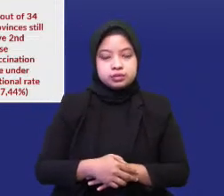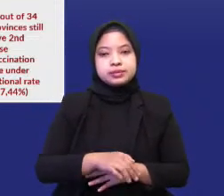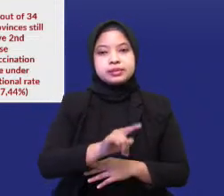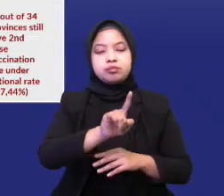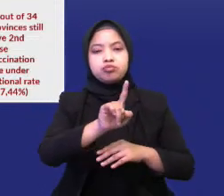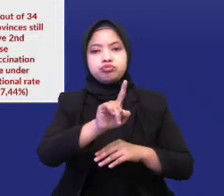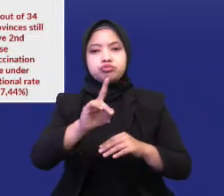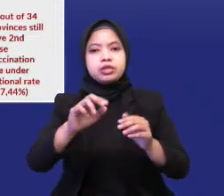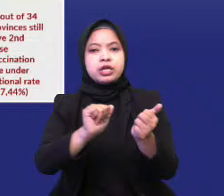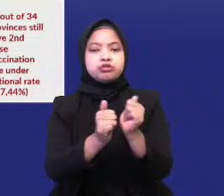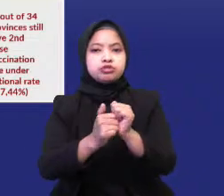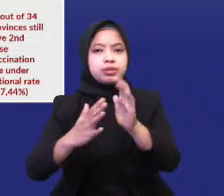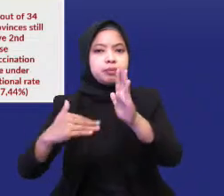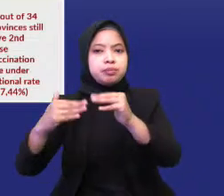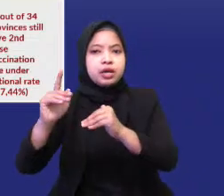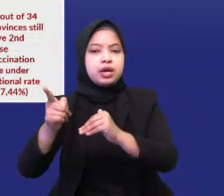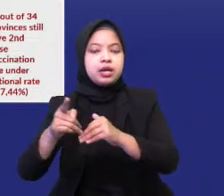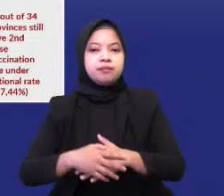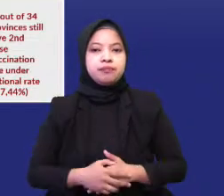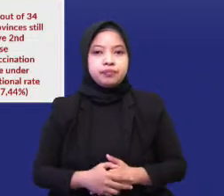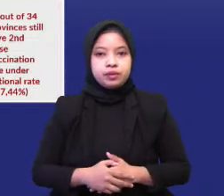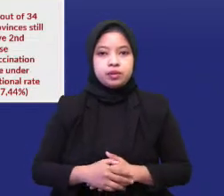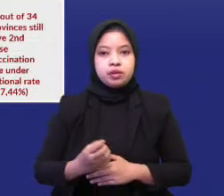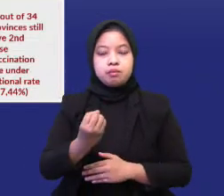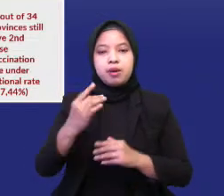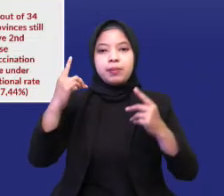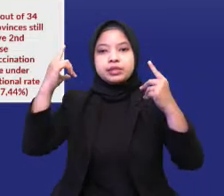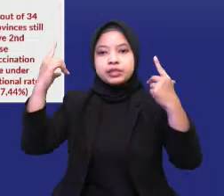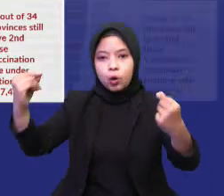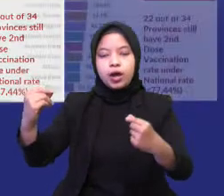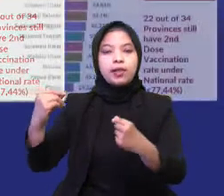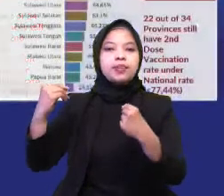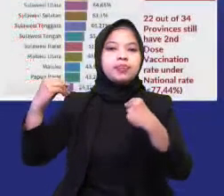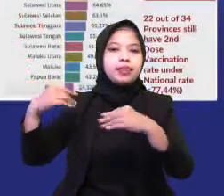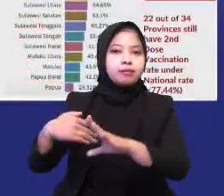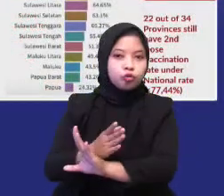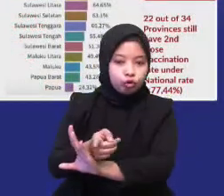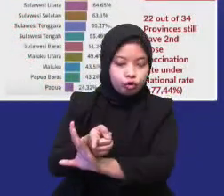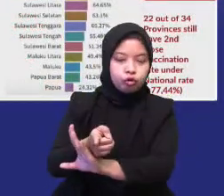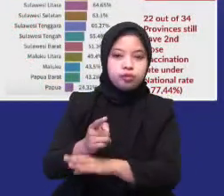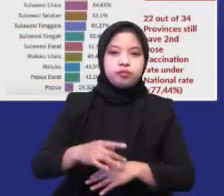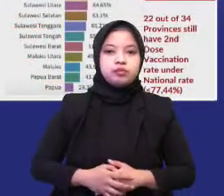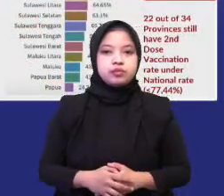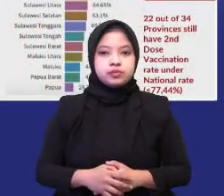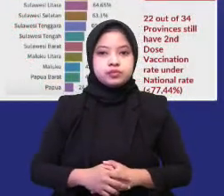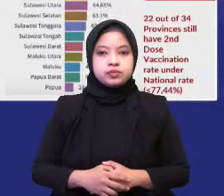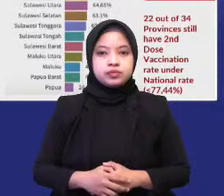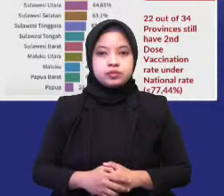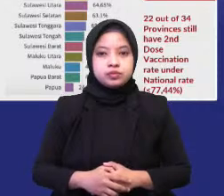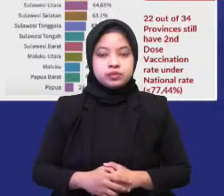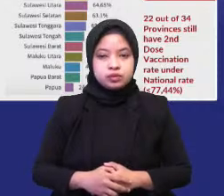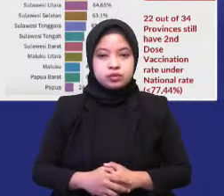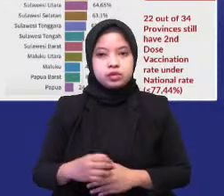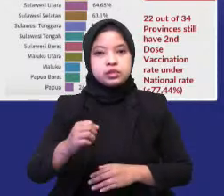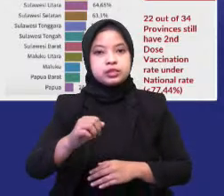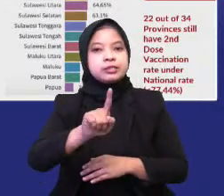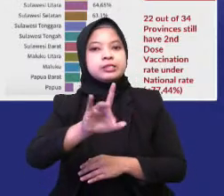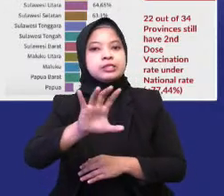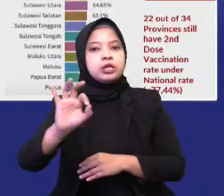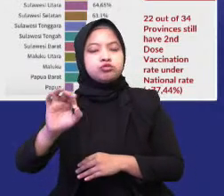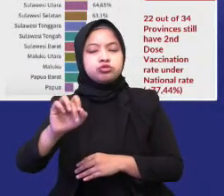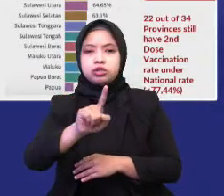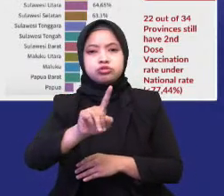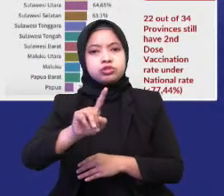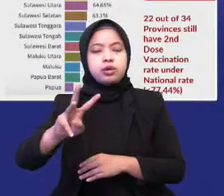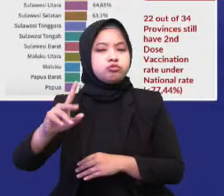1,256 cases. And Central Java is 1,227 cases. And East Java is